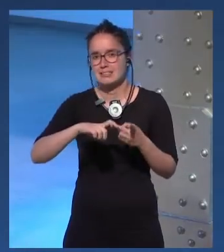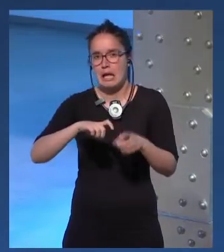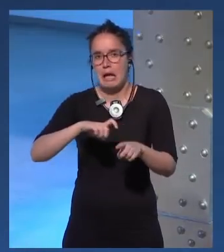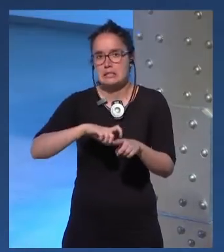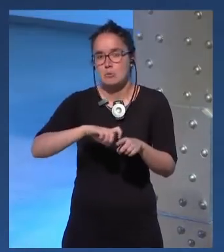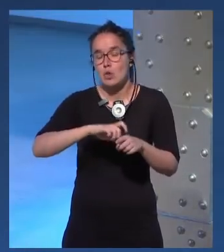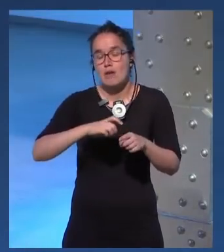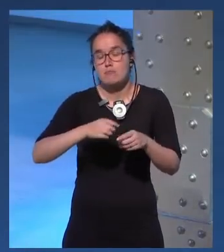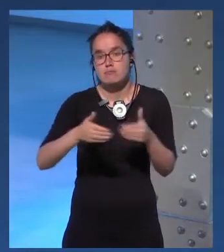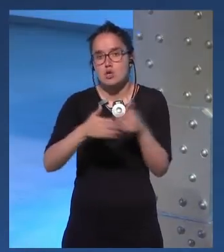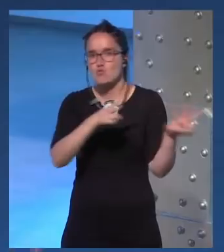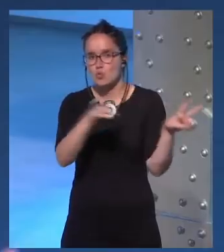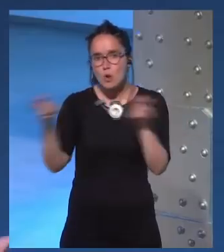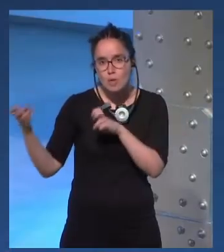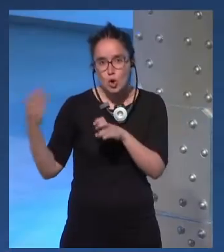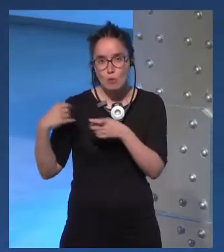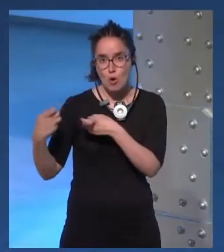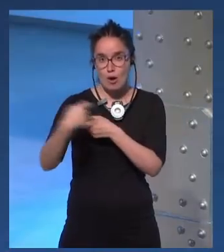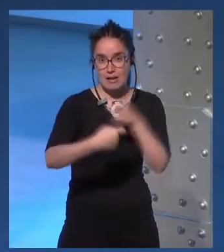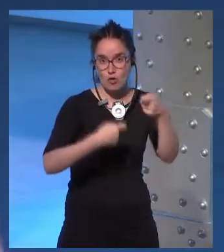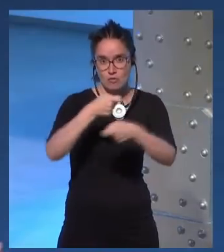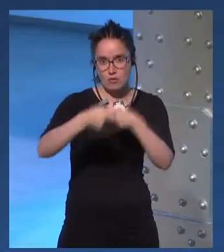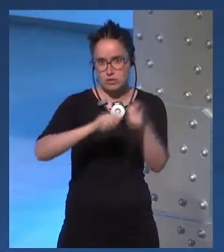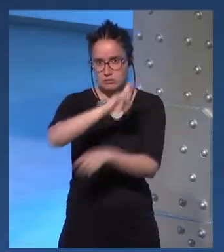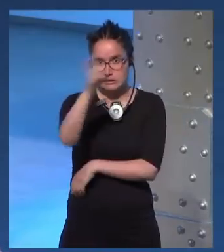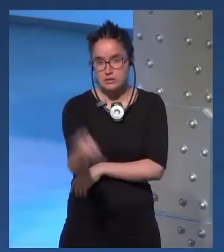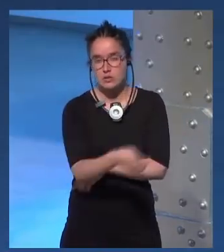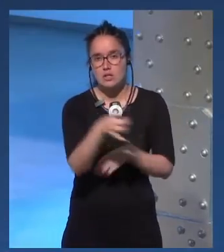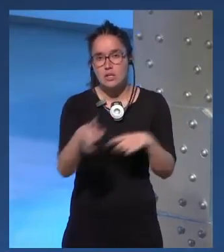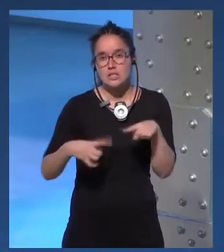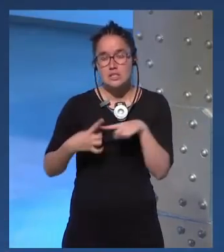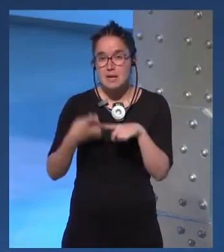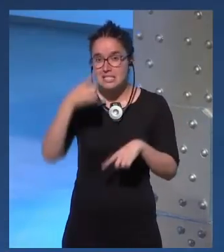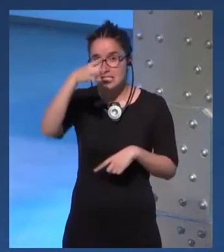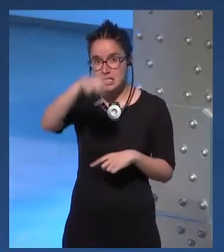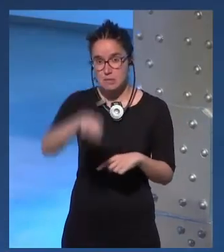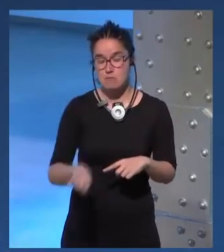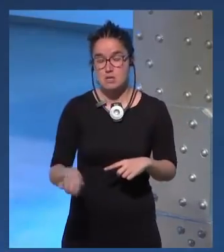as Patreon and crowdfunding initiatives,